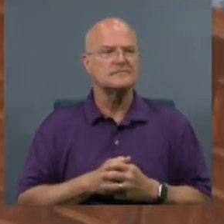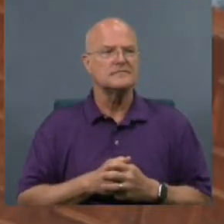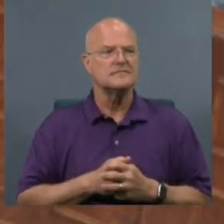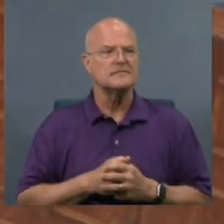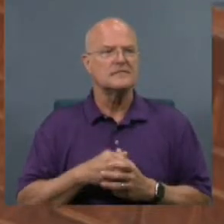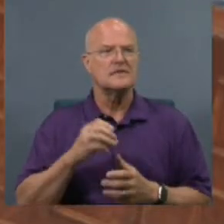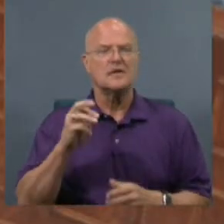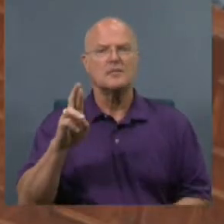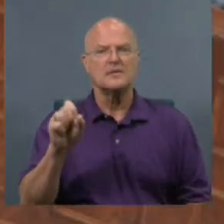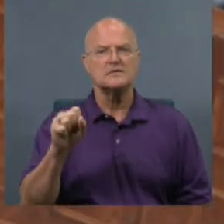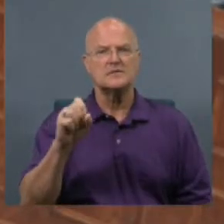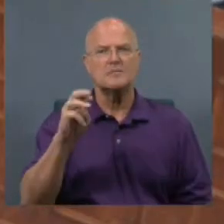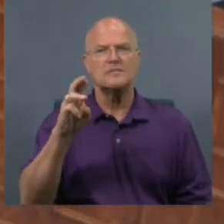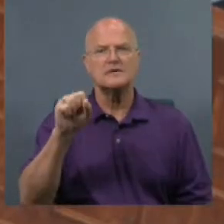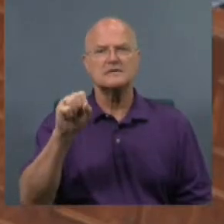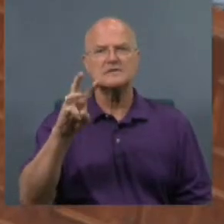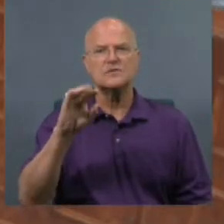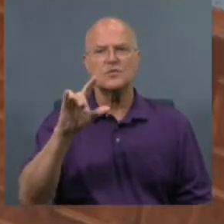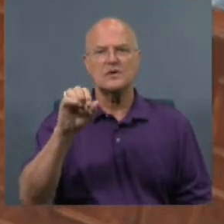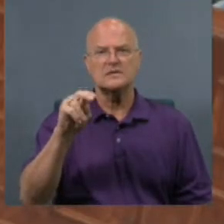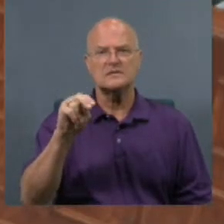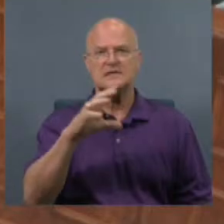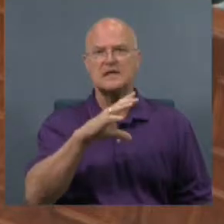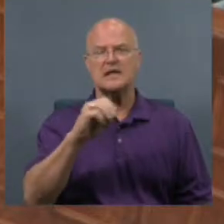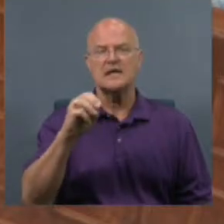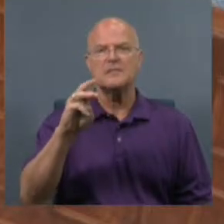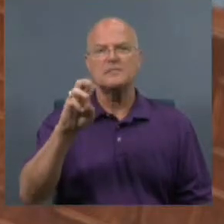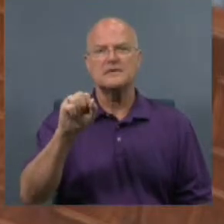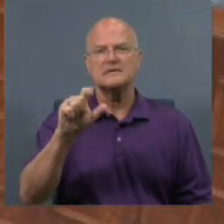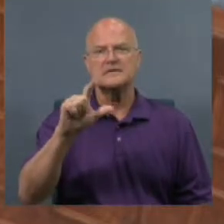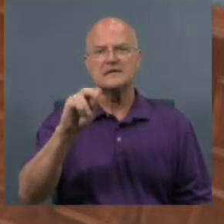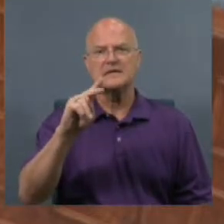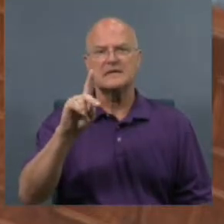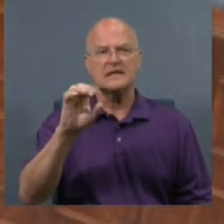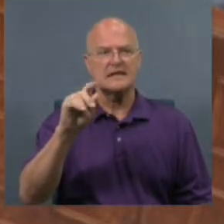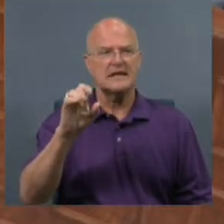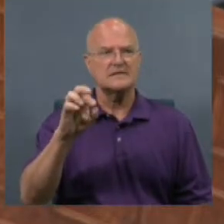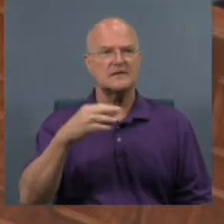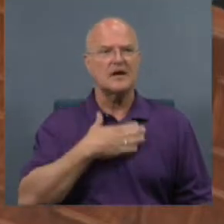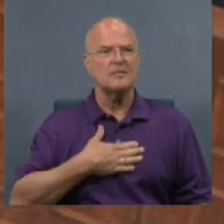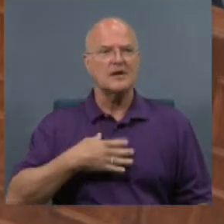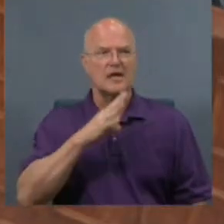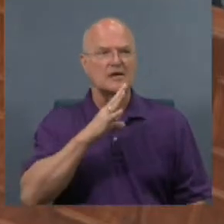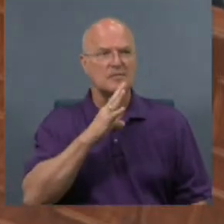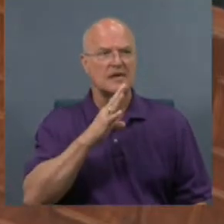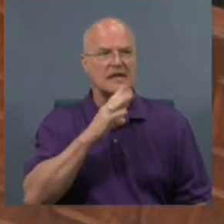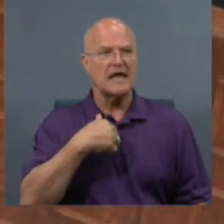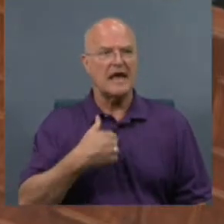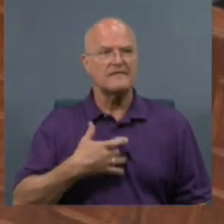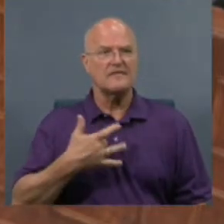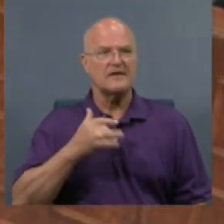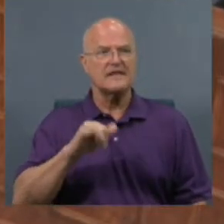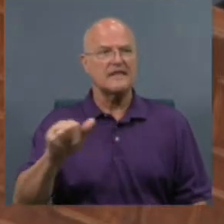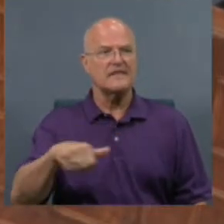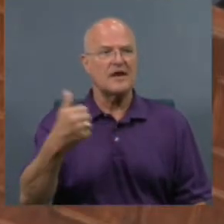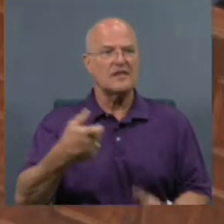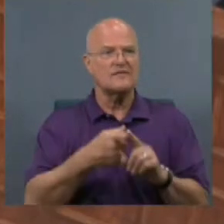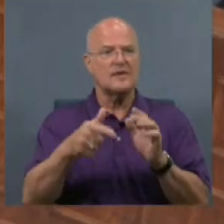Mrs. Wilson and Ms. Lancaster, I really appreciate y'all speaking, and I have a feeling that there are